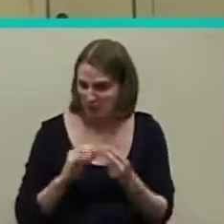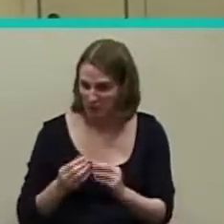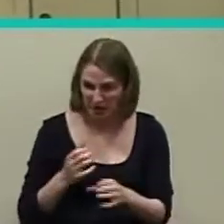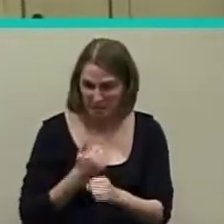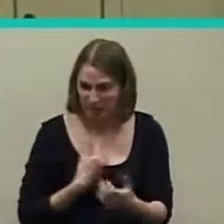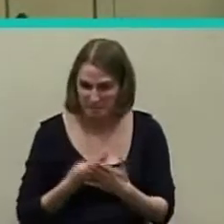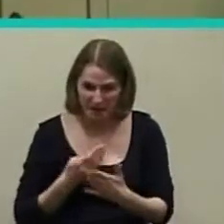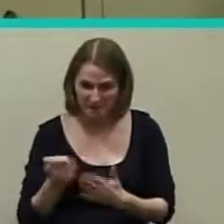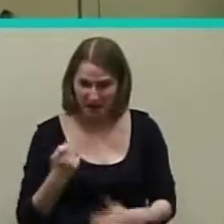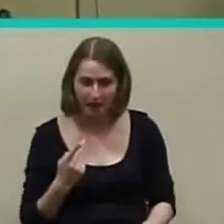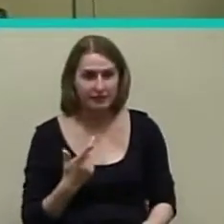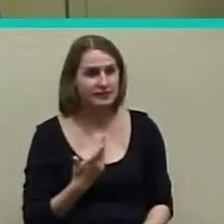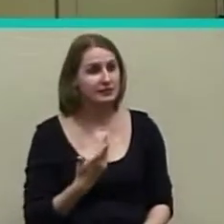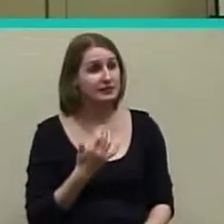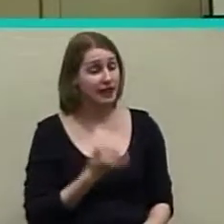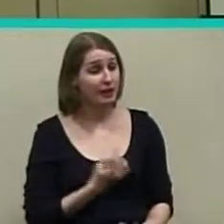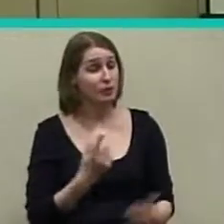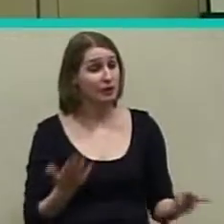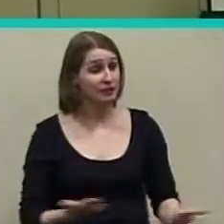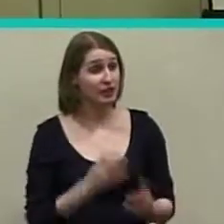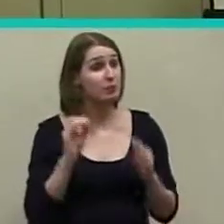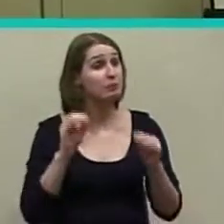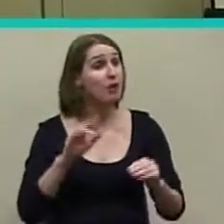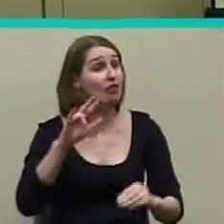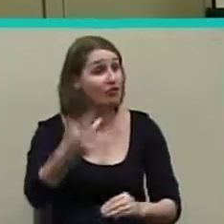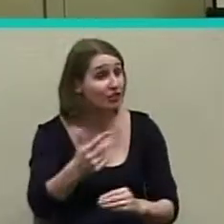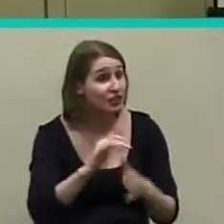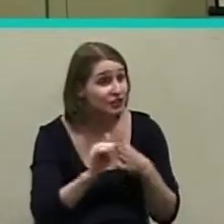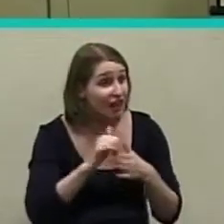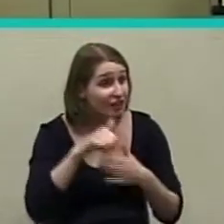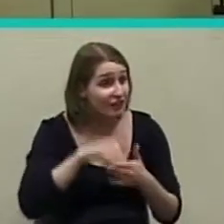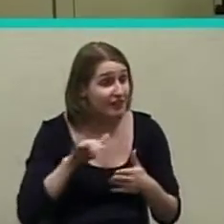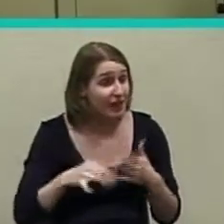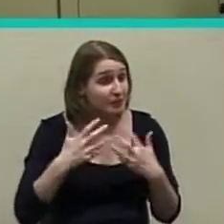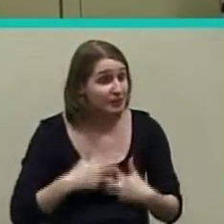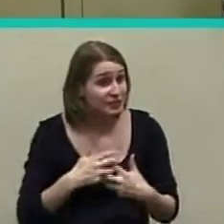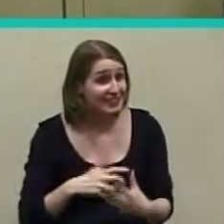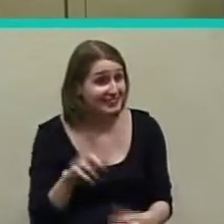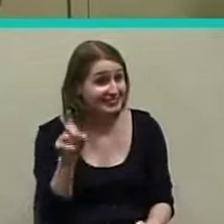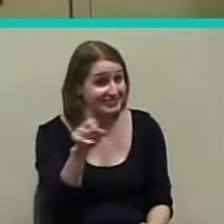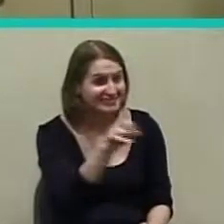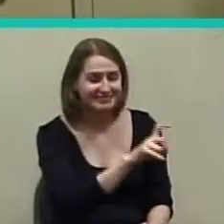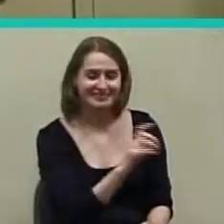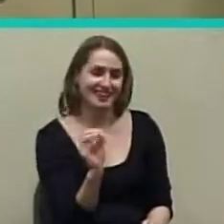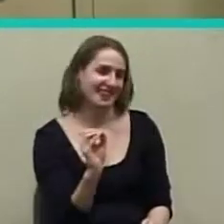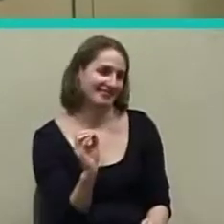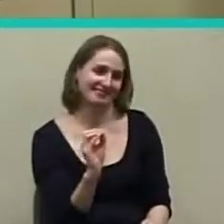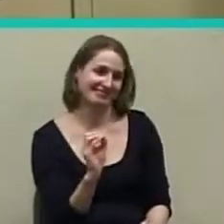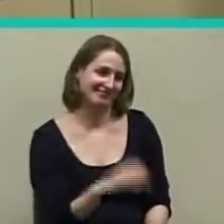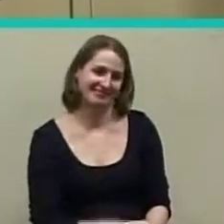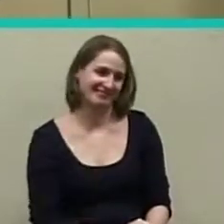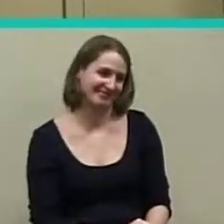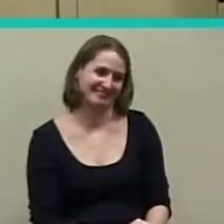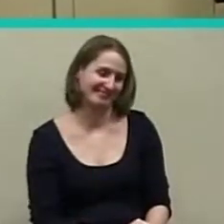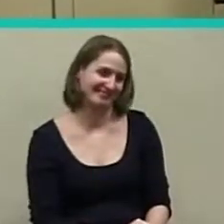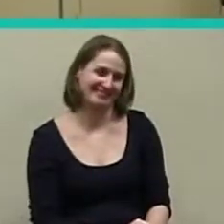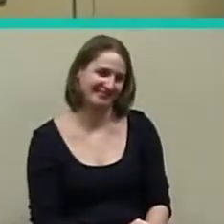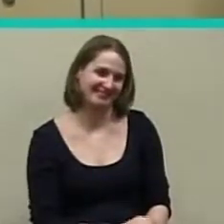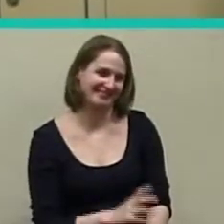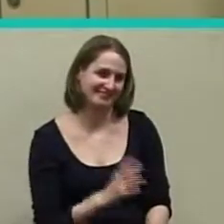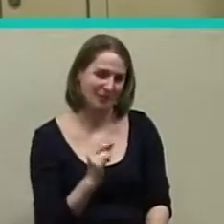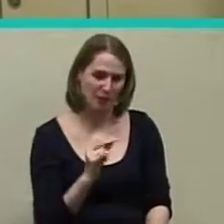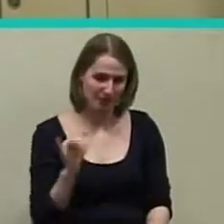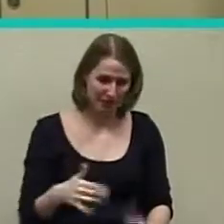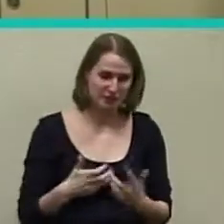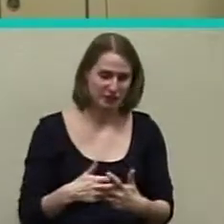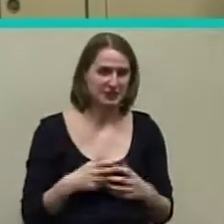right? Anybody here ever put a $3 in that Coke machine? No, that Coke machine is broken. All right.